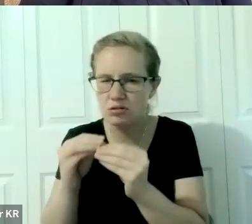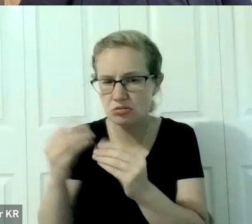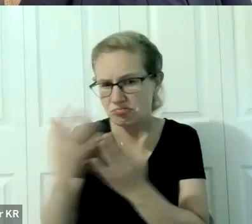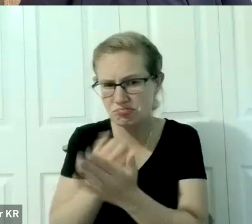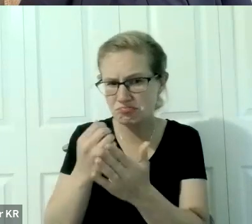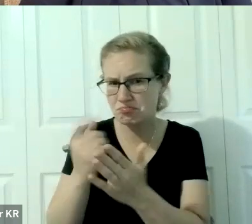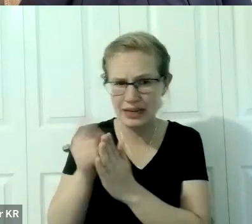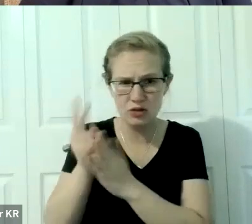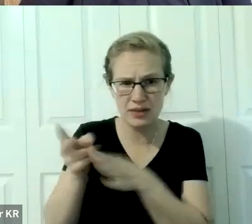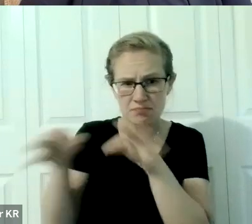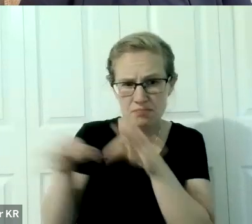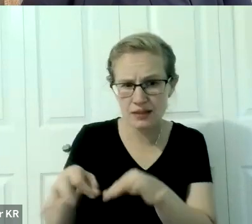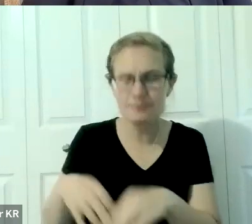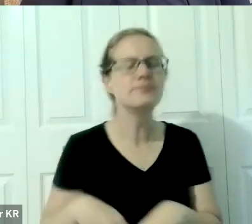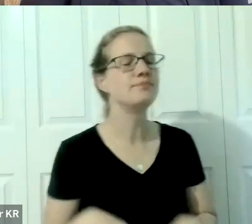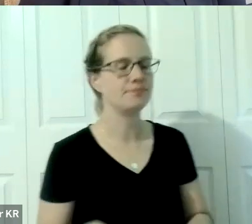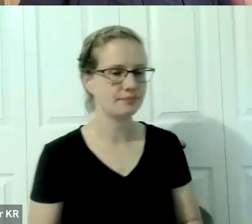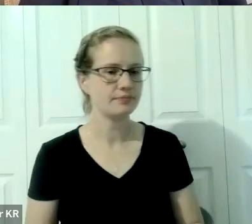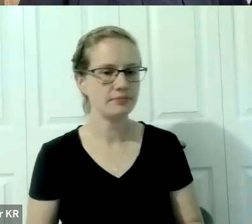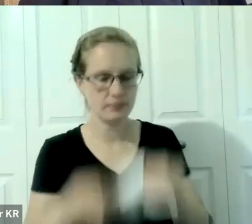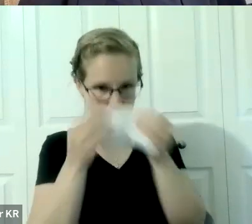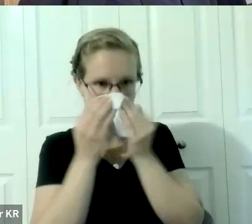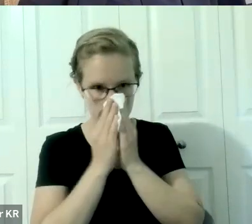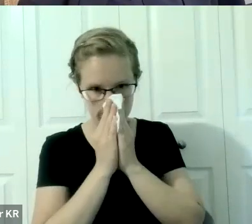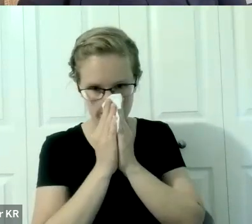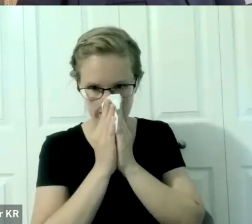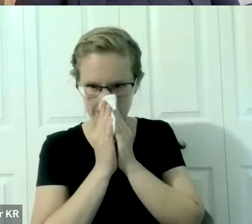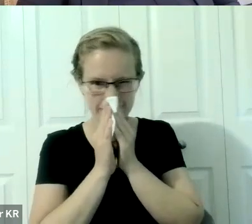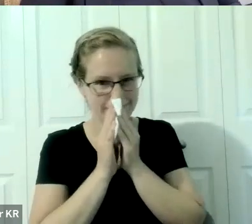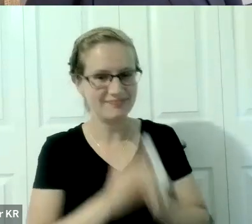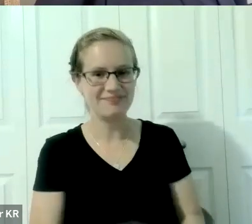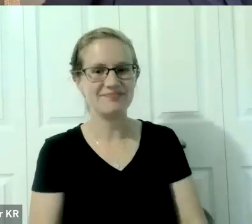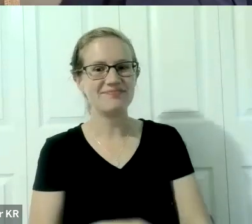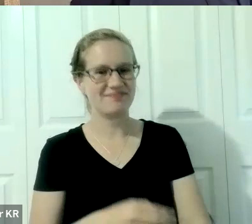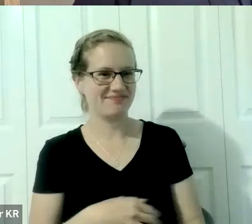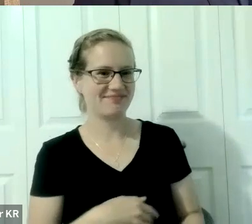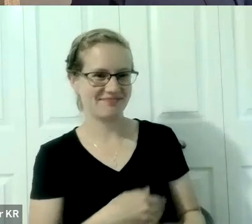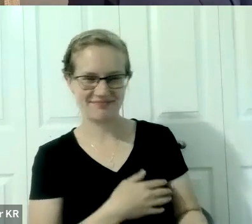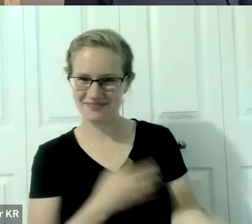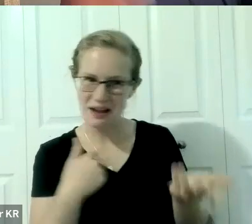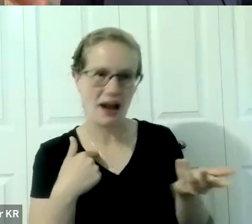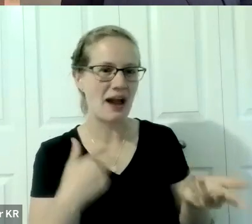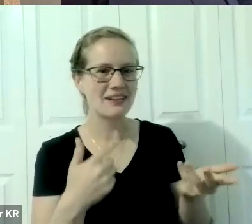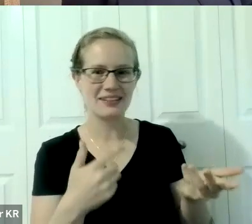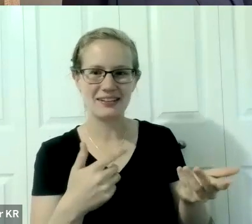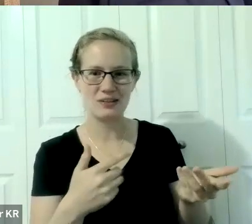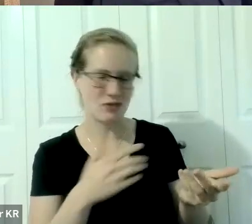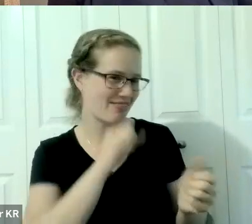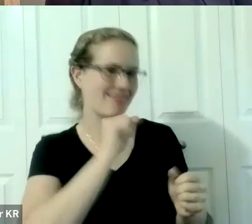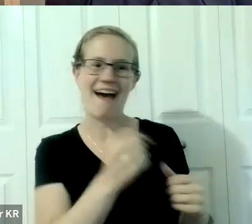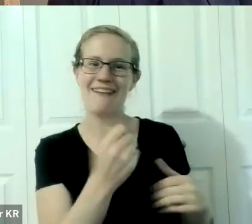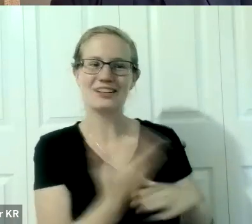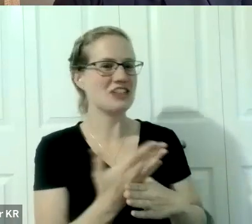and explain what the association does? I totally drank the Kool-Aid. I would love to share